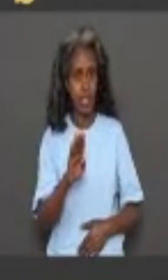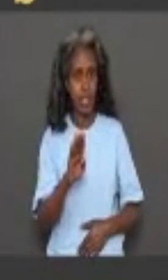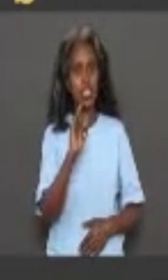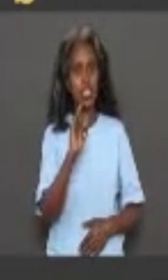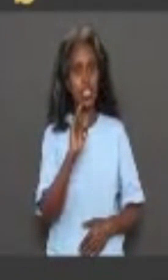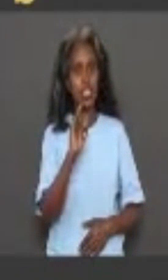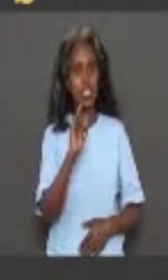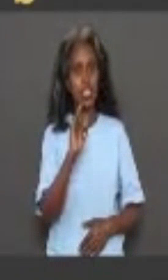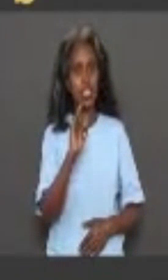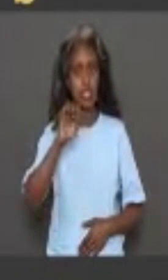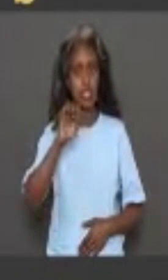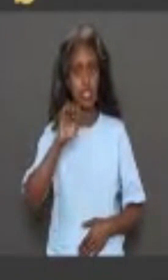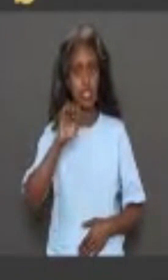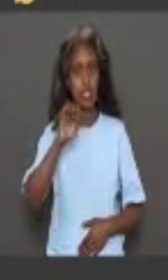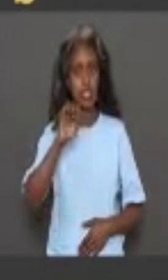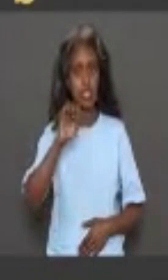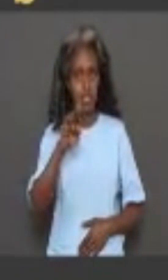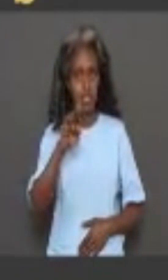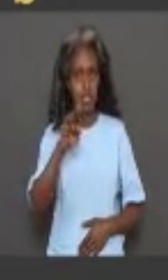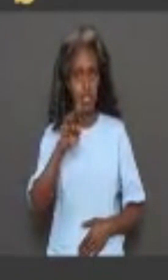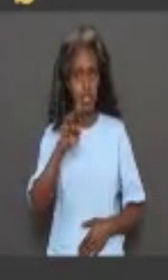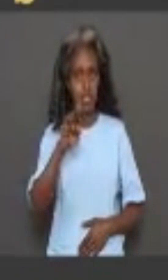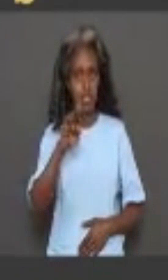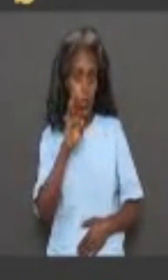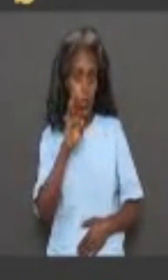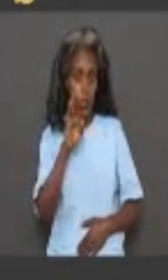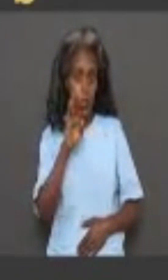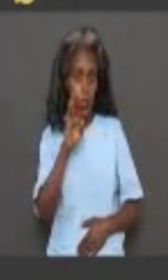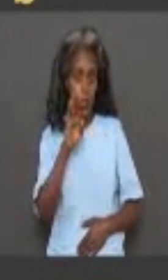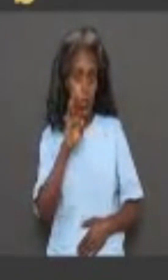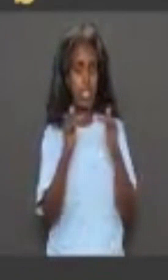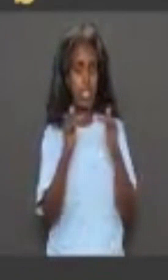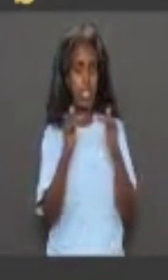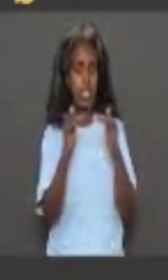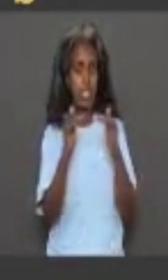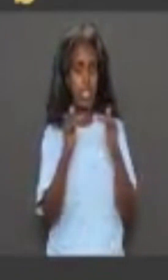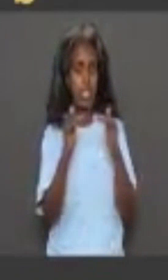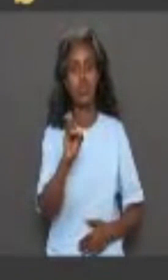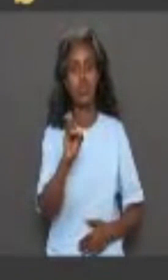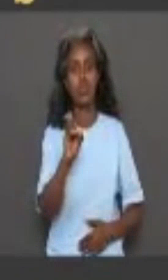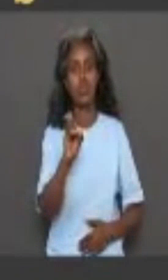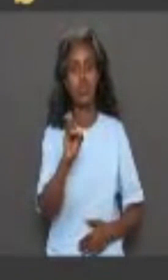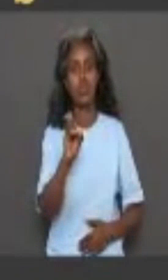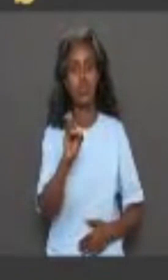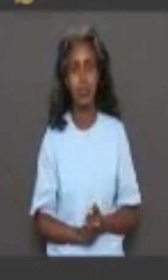integers and B does not equal 0.